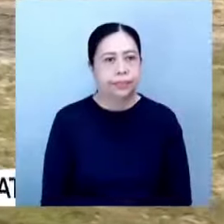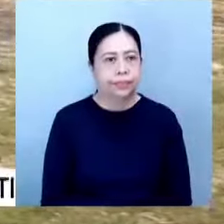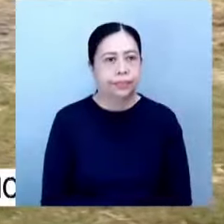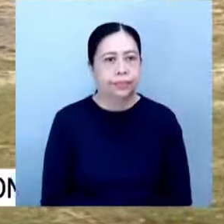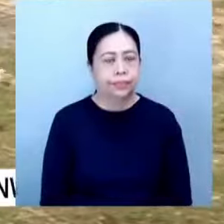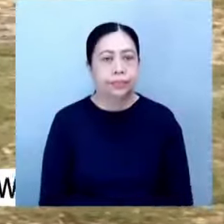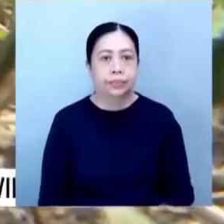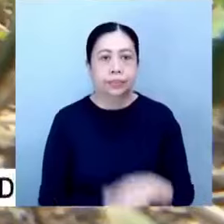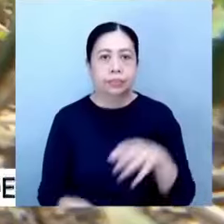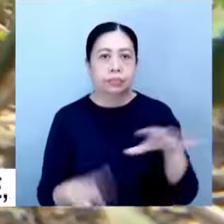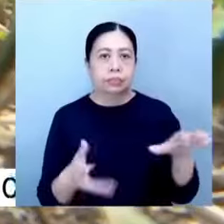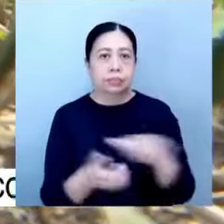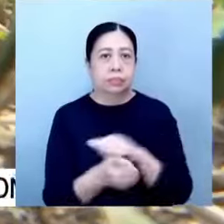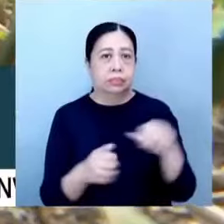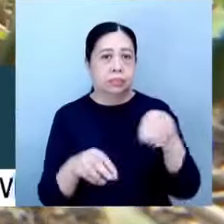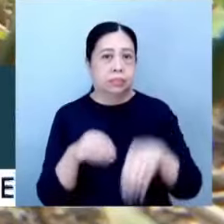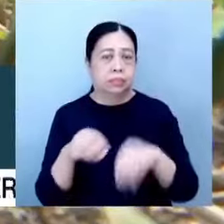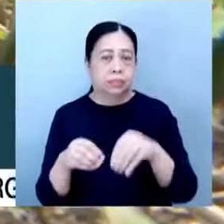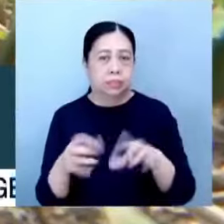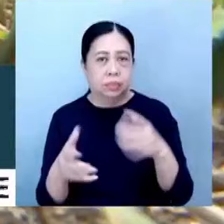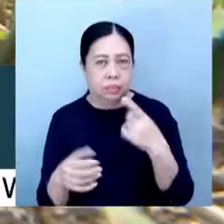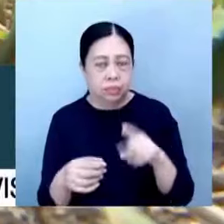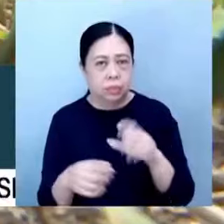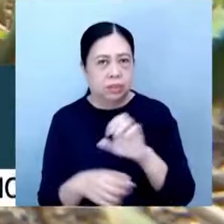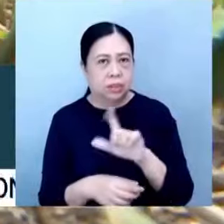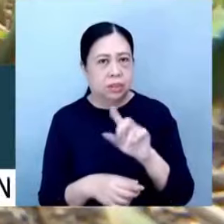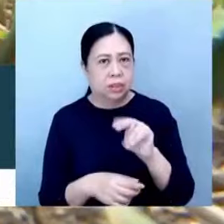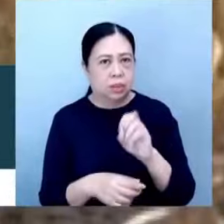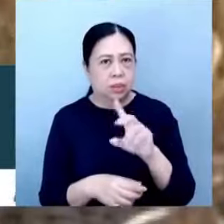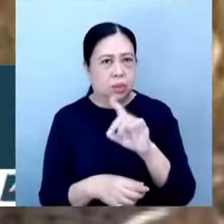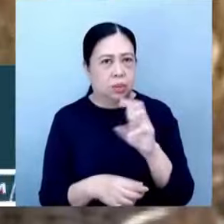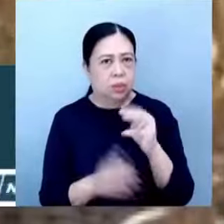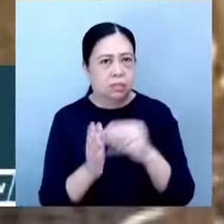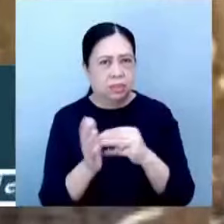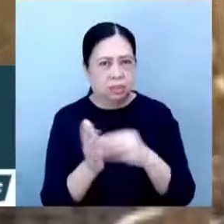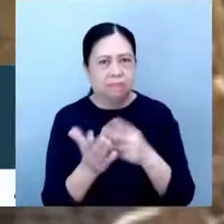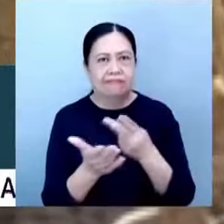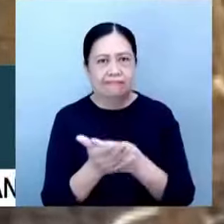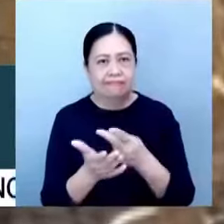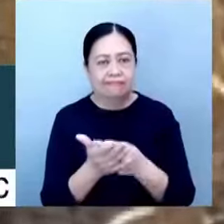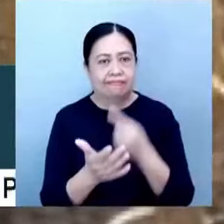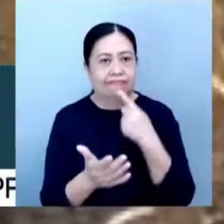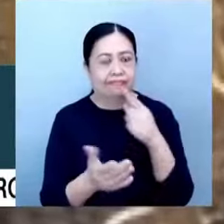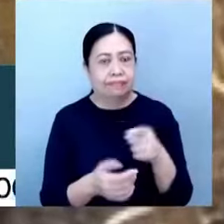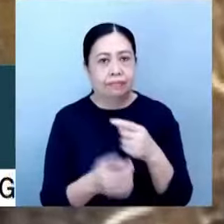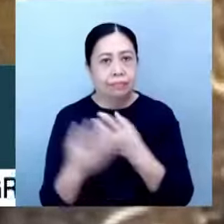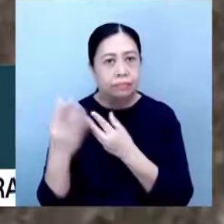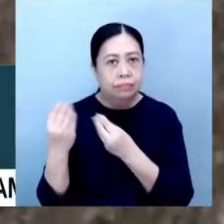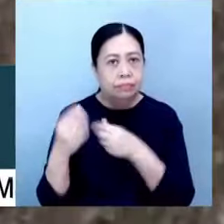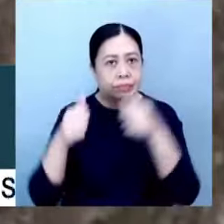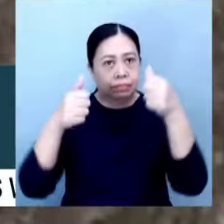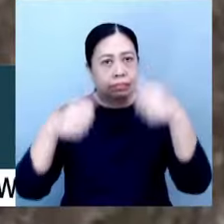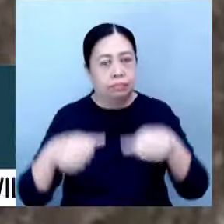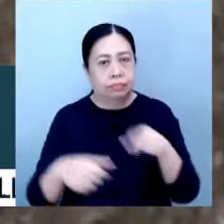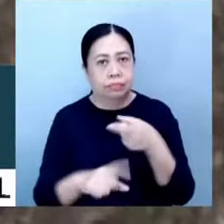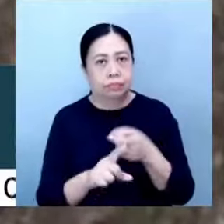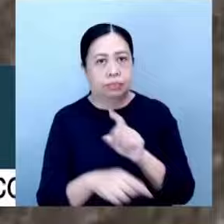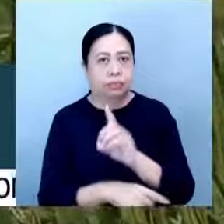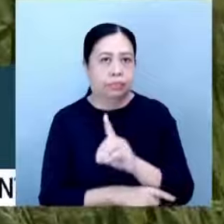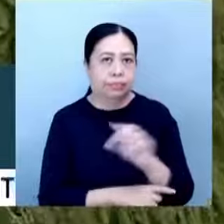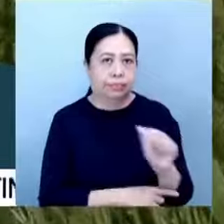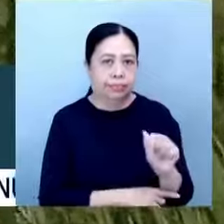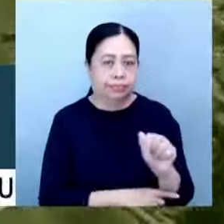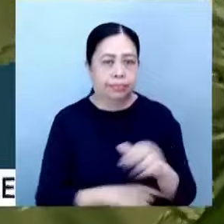Agricultural damage from El Nino has breached 100 million pesos, according to the latest bulletin of the Department of